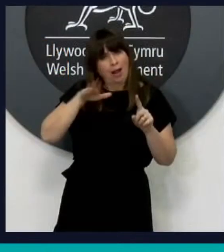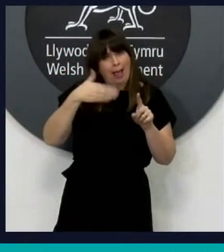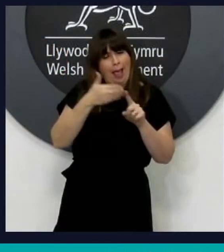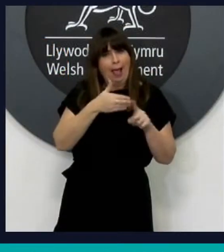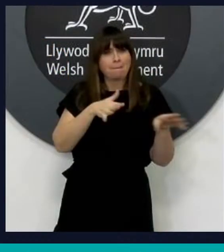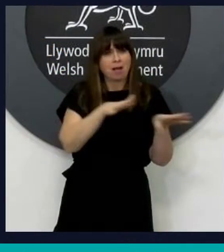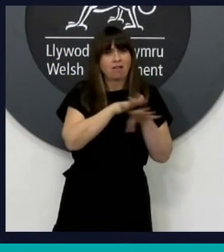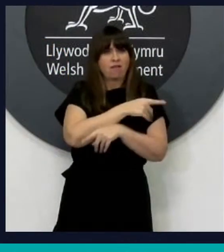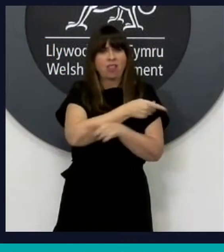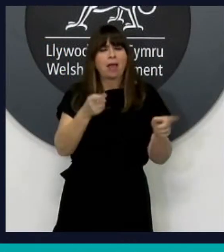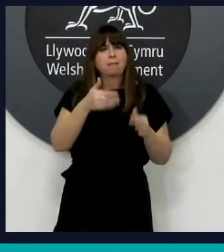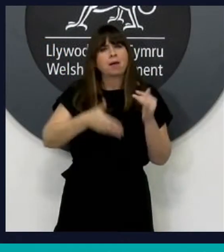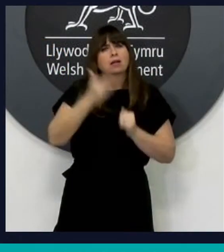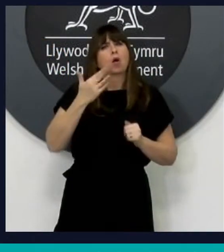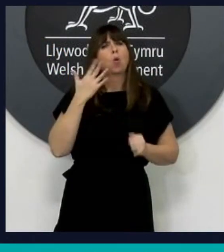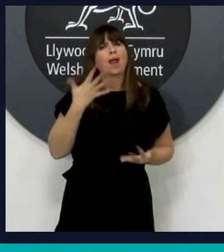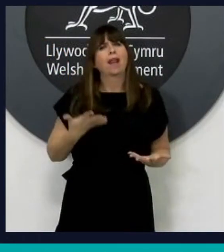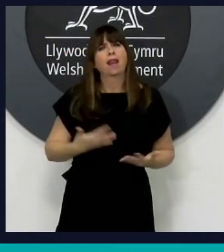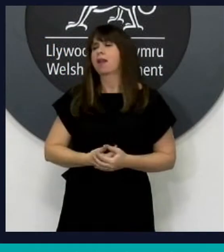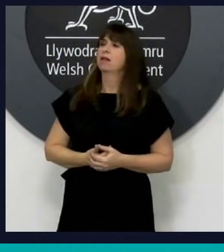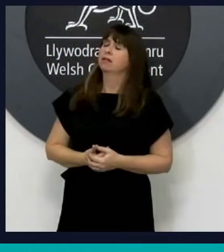Okay, are you okay to start? Shall I start? So,